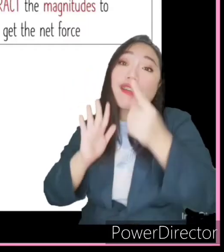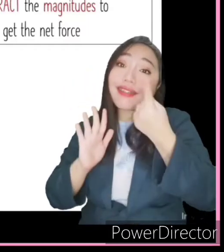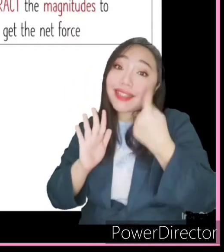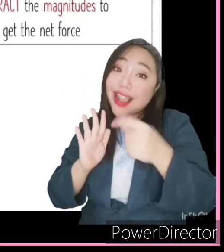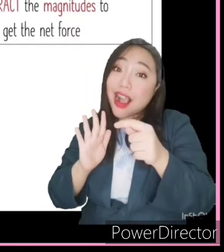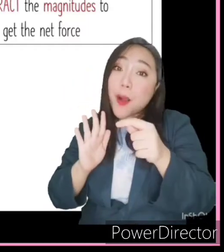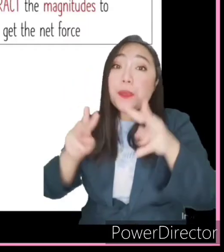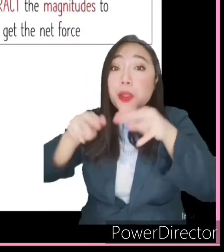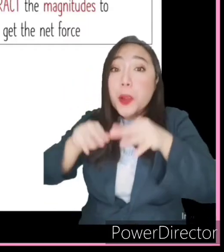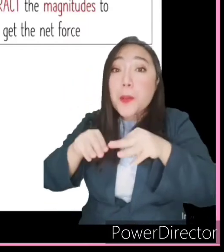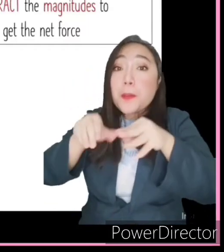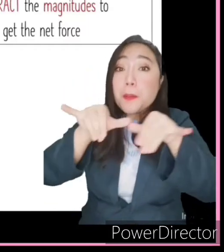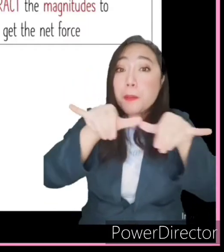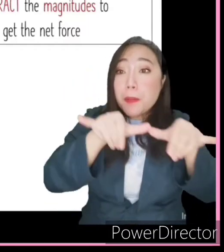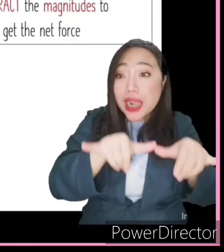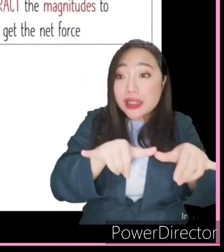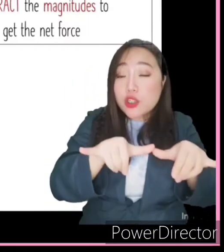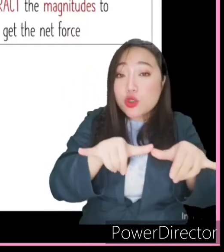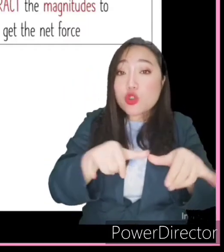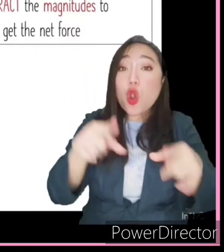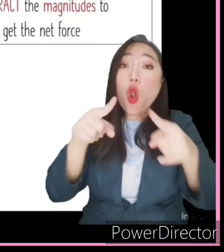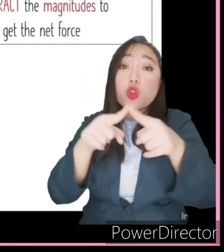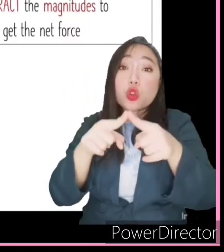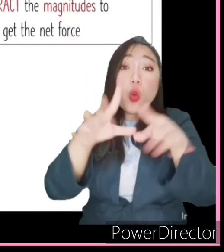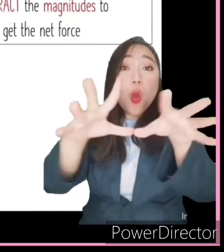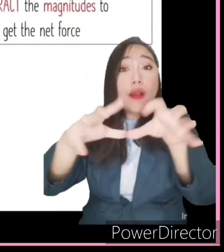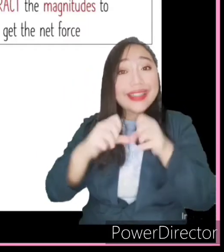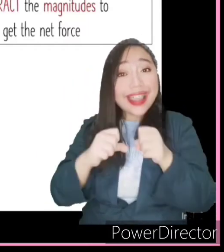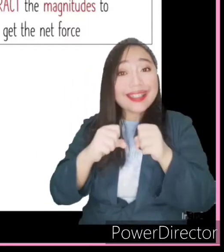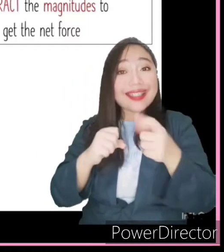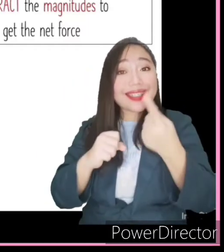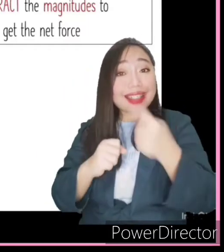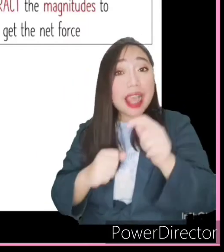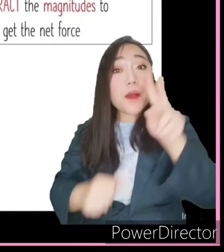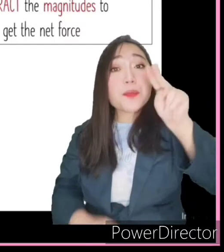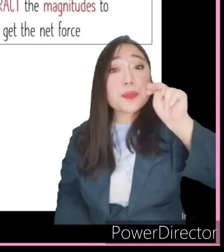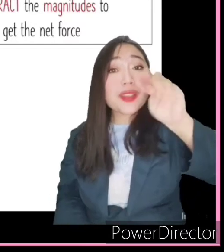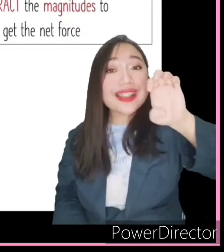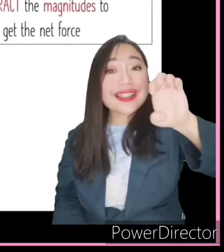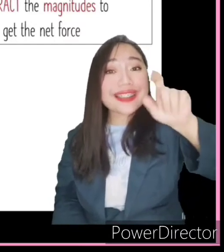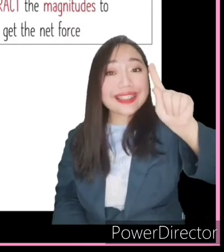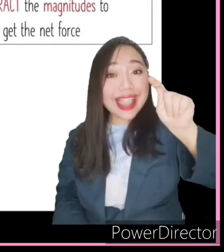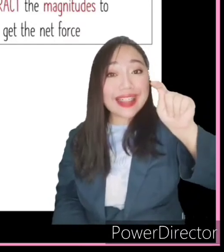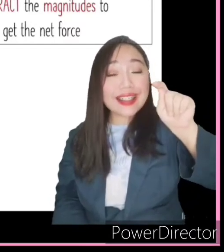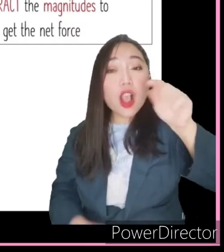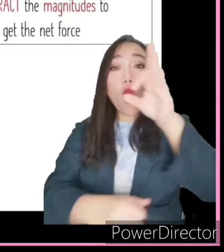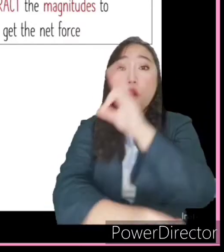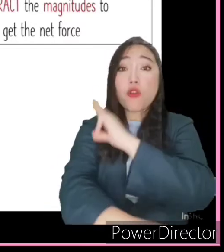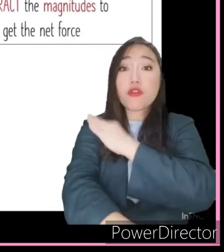subtract the magnitudes to get the net force.